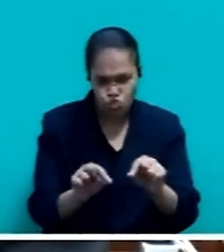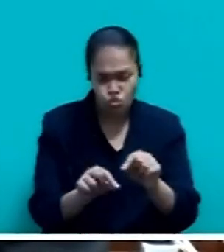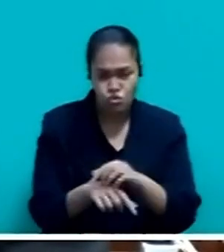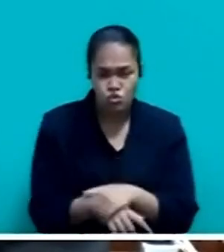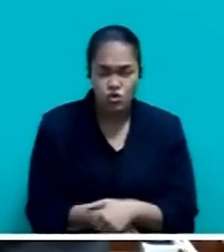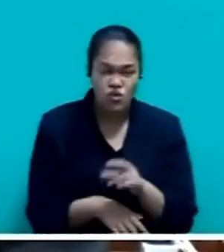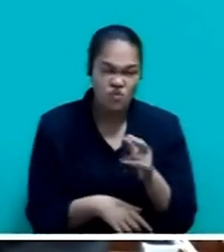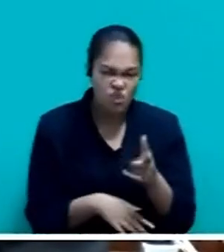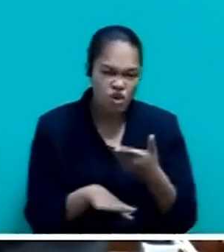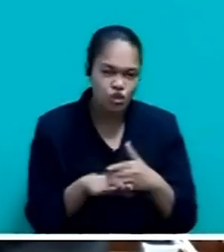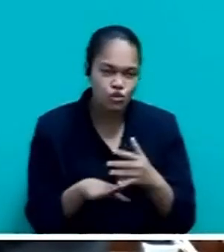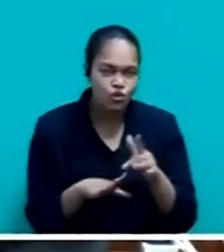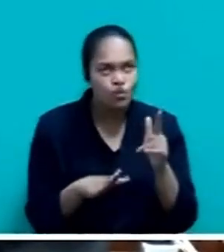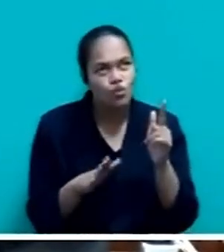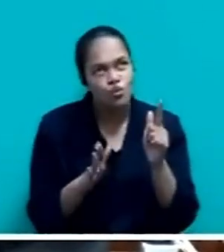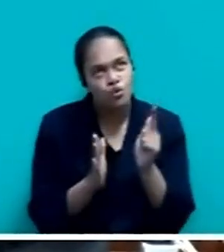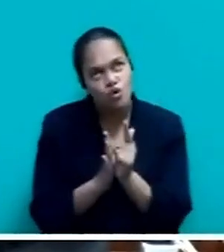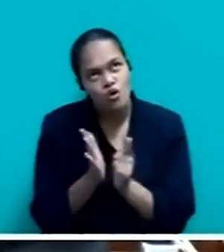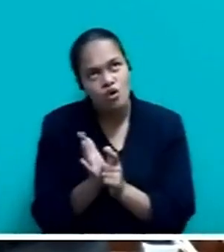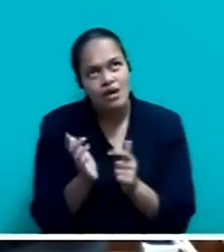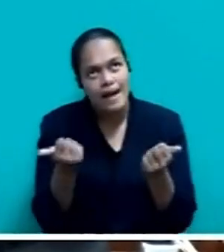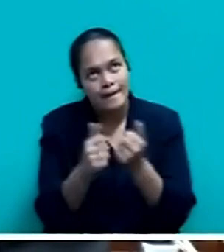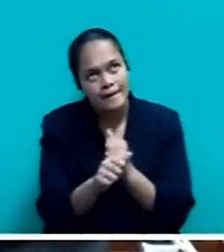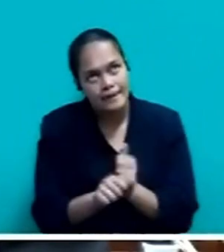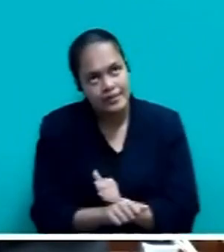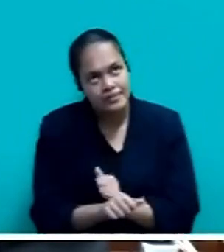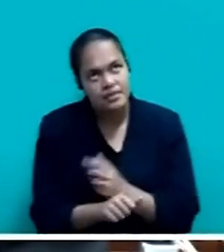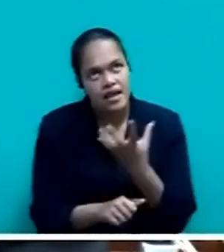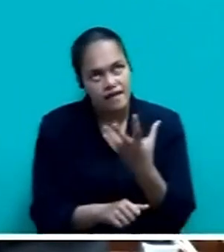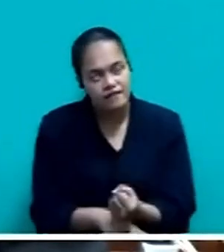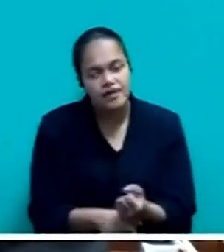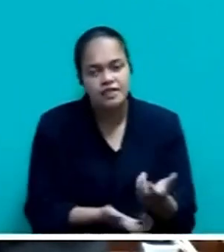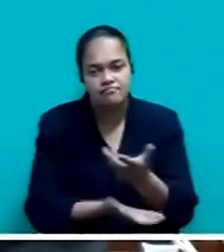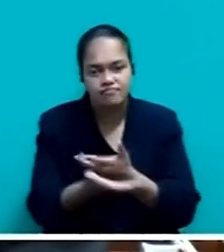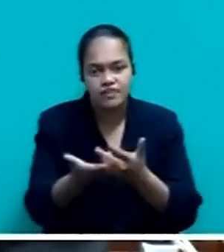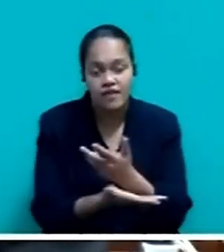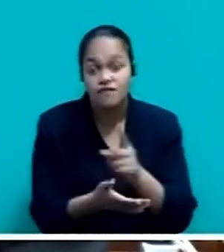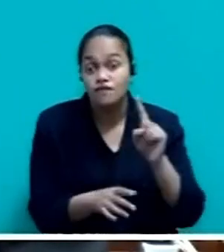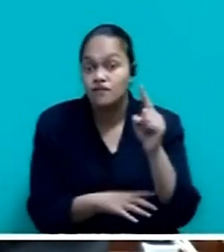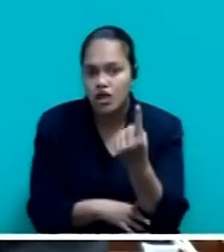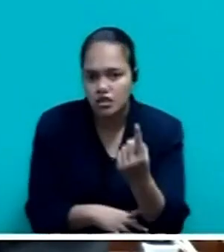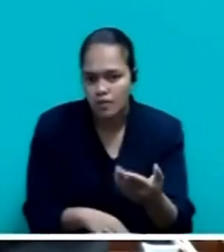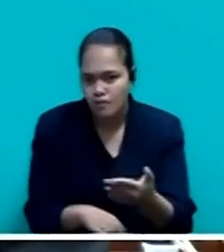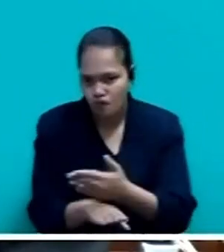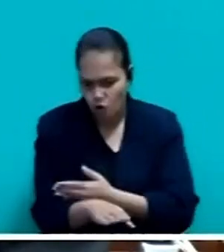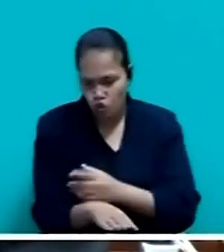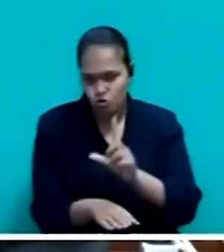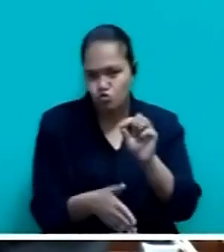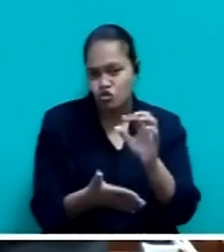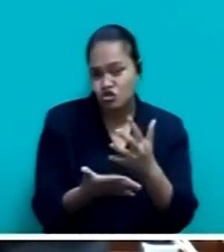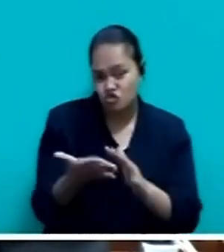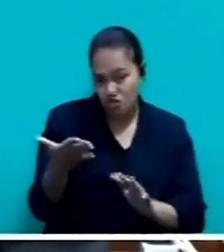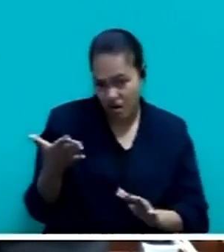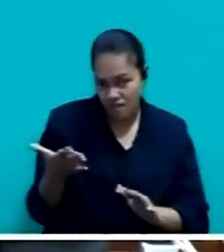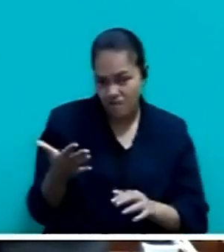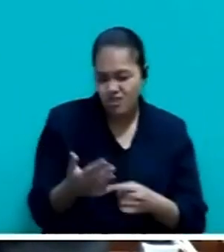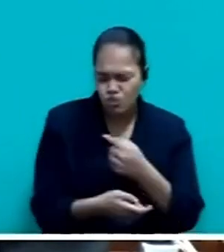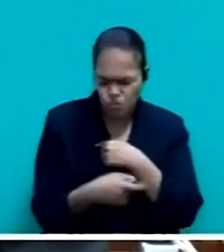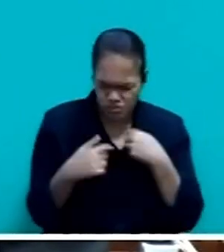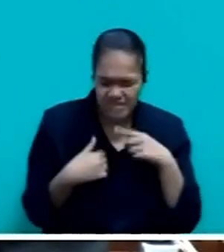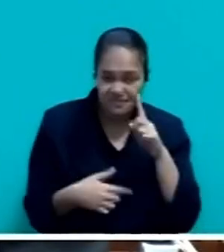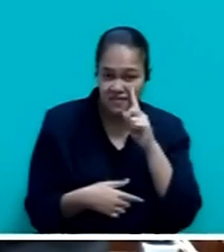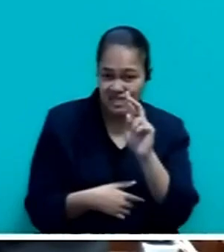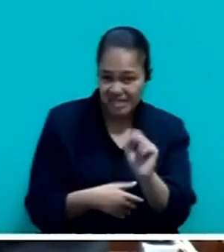new laws, amendment to laws, to have the discussion first before you do the drafting. And we've seen